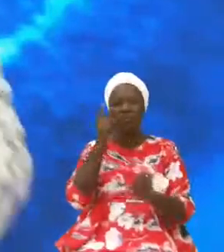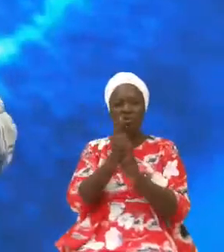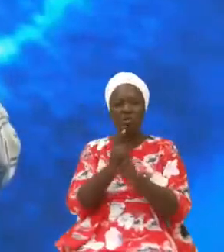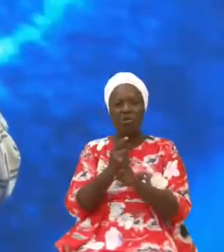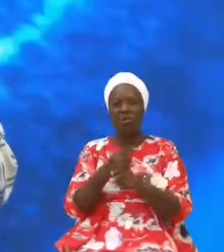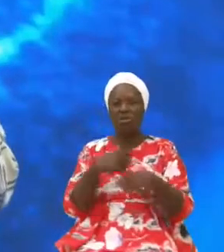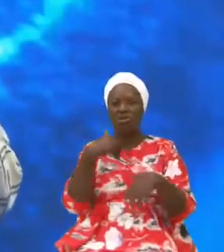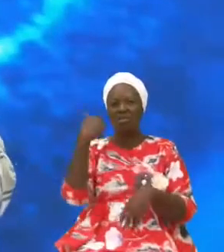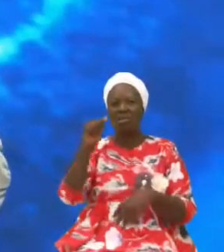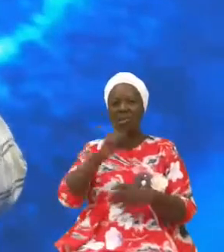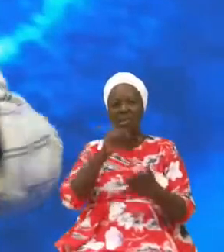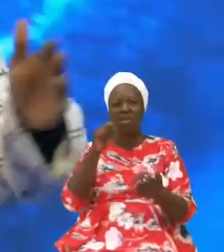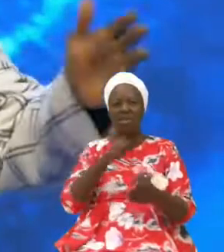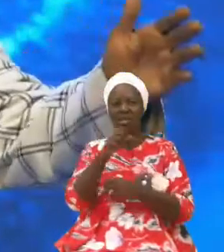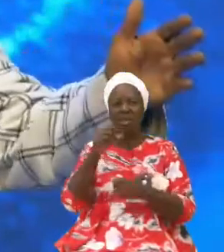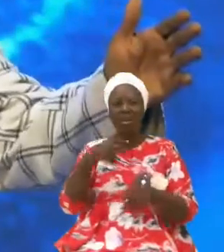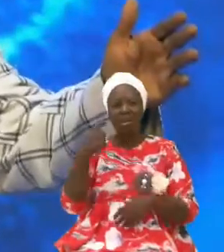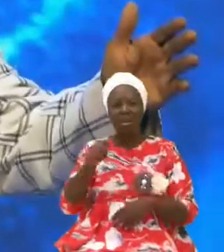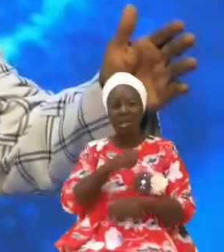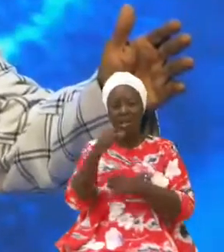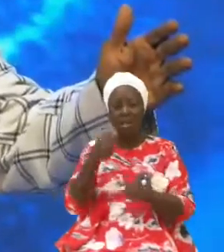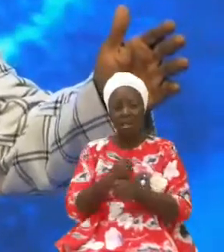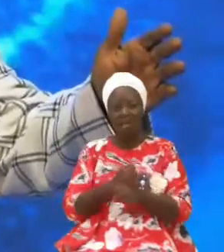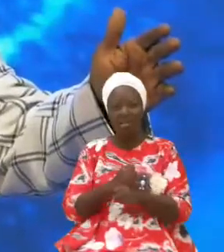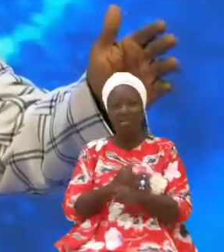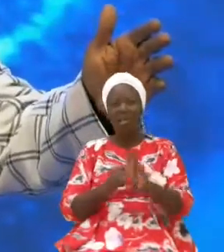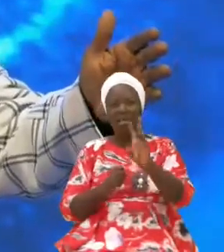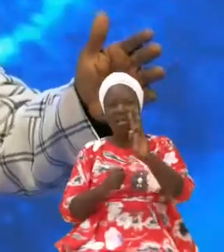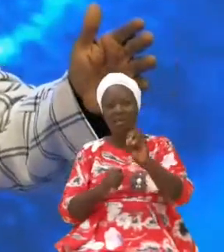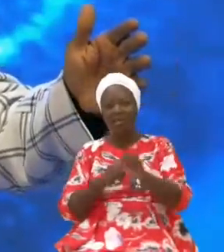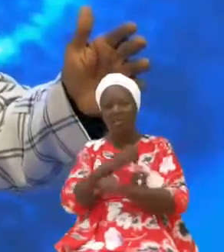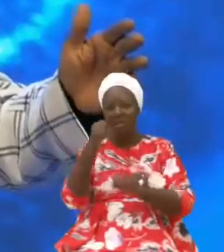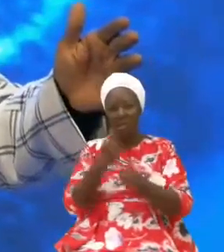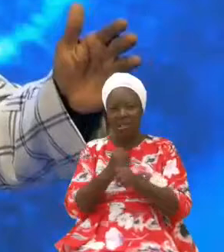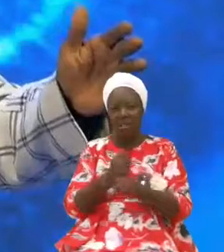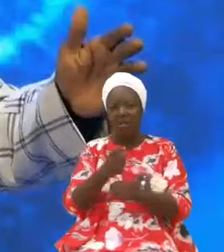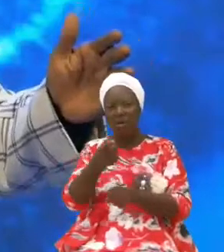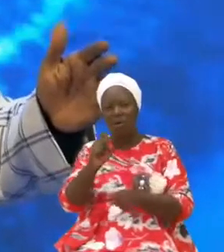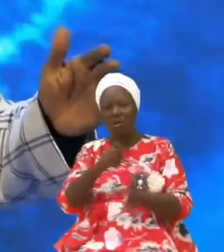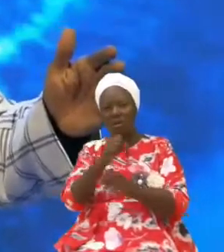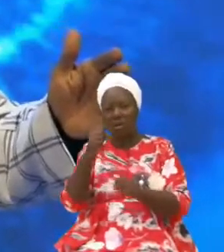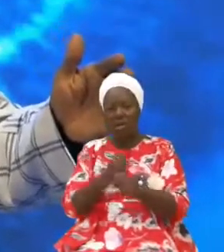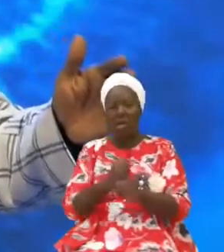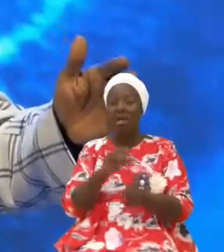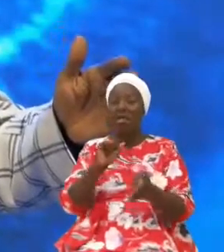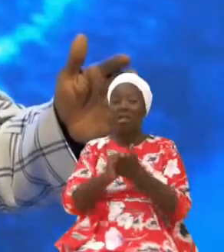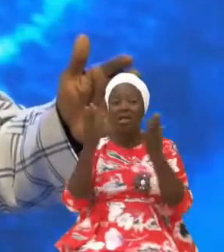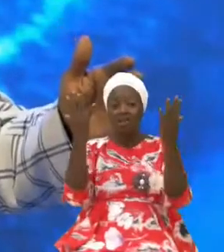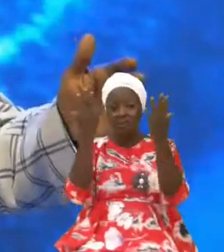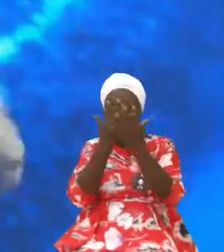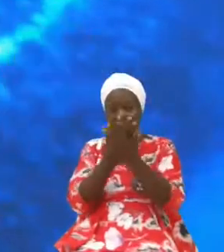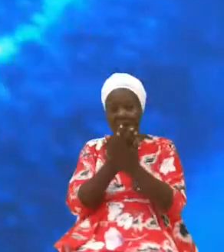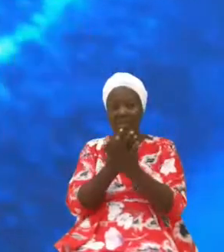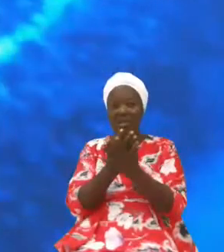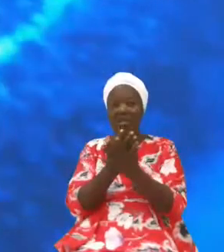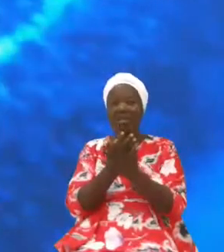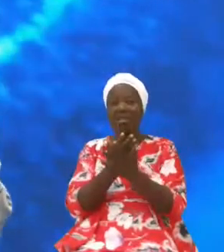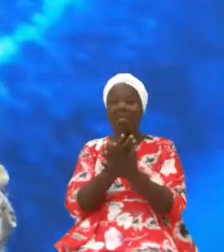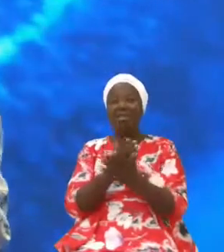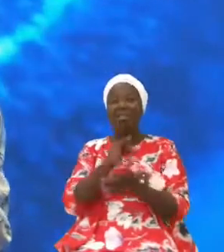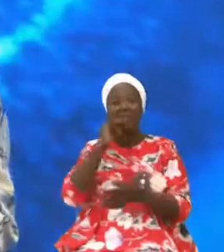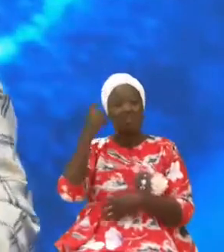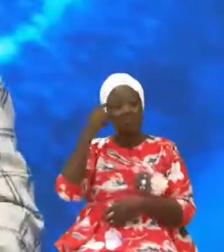That prison is not only 10 years, 70 years, 100 years. That